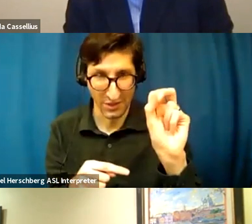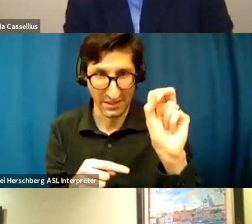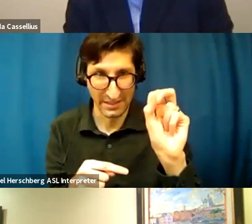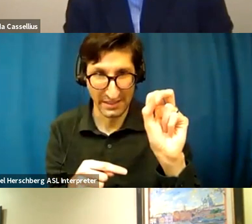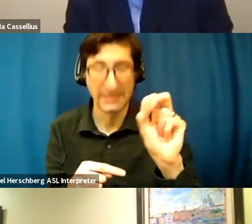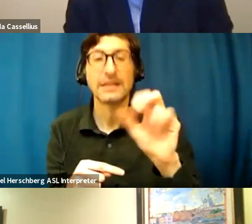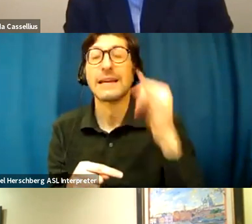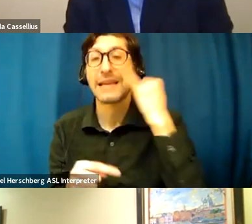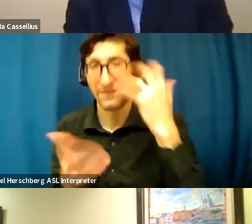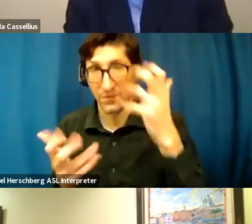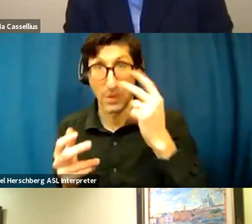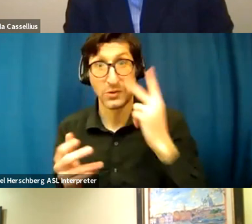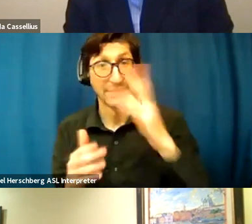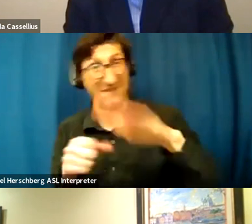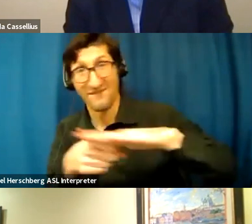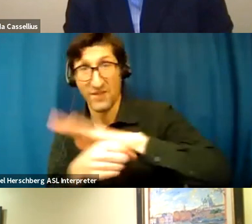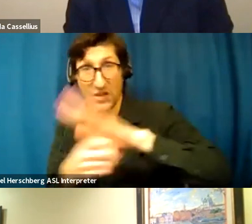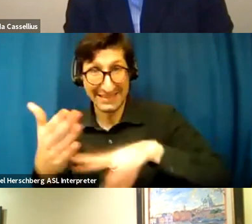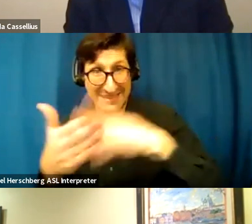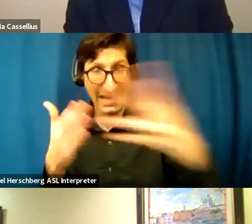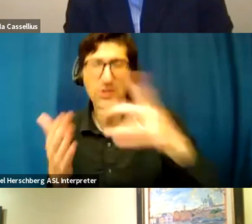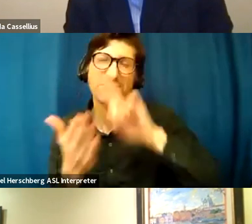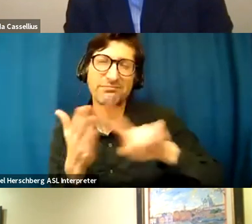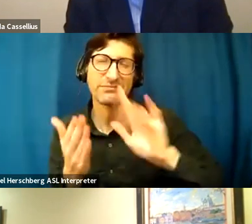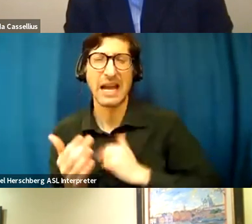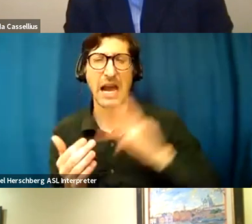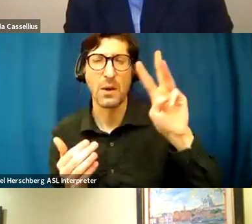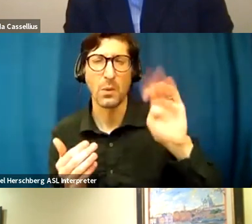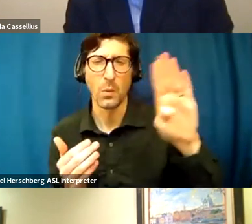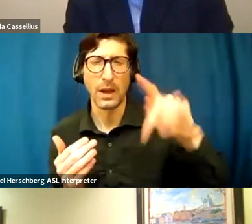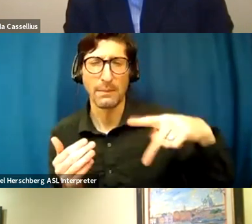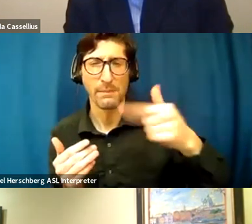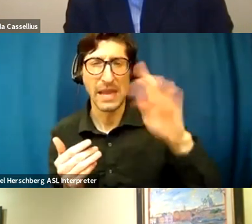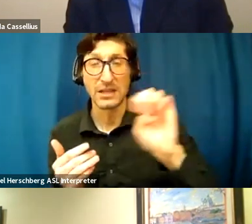To view a complete schedule, please visit the committee's webpage,